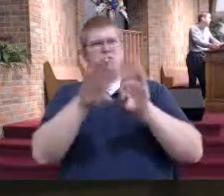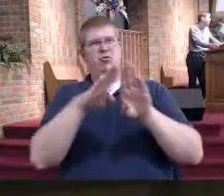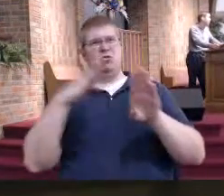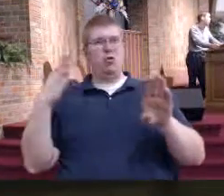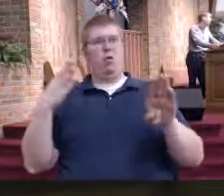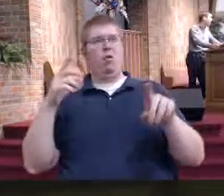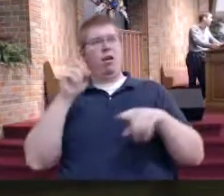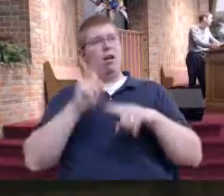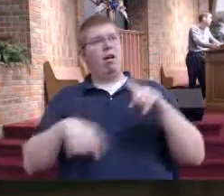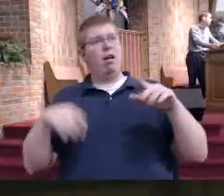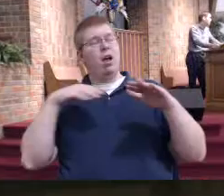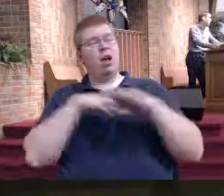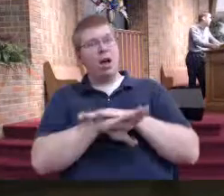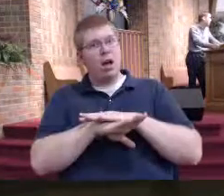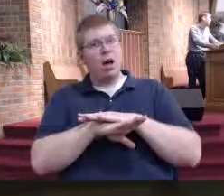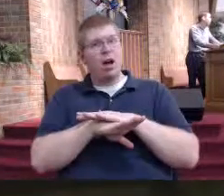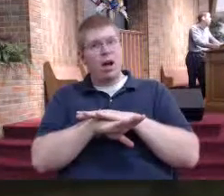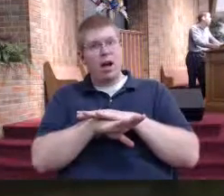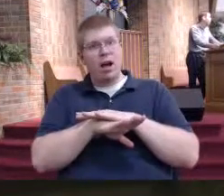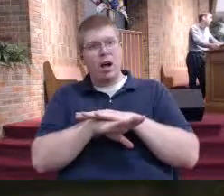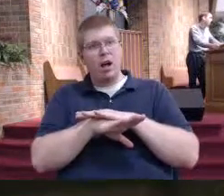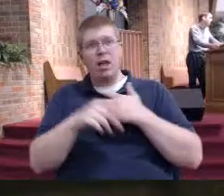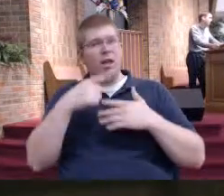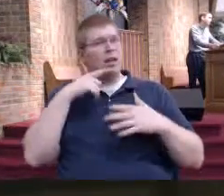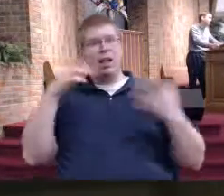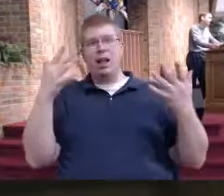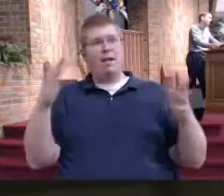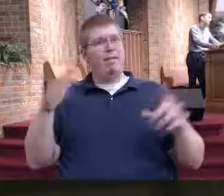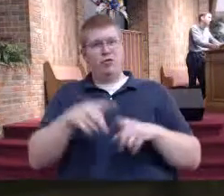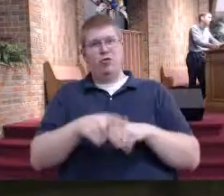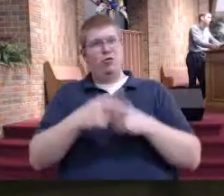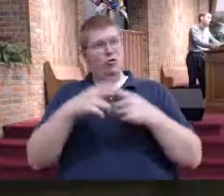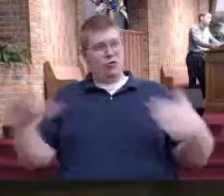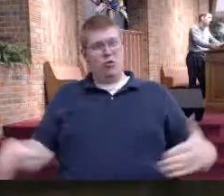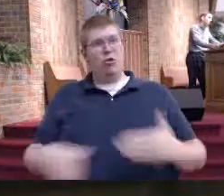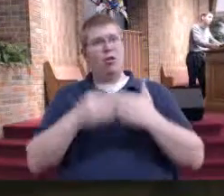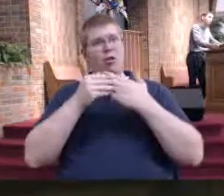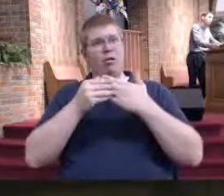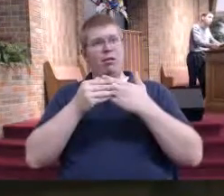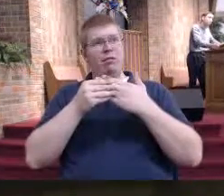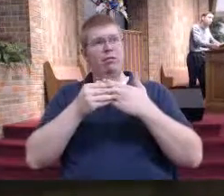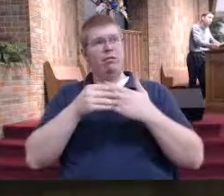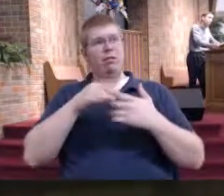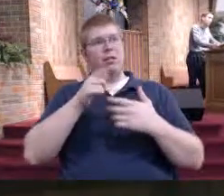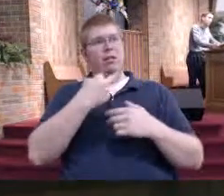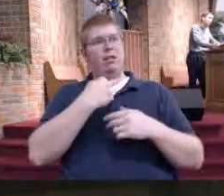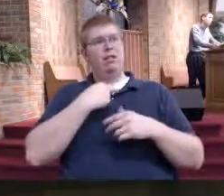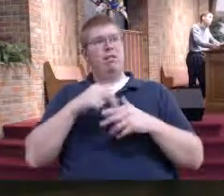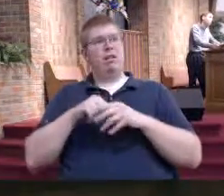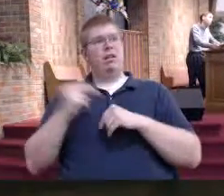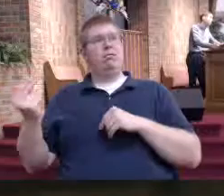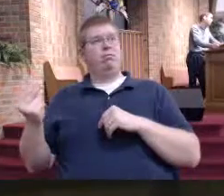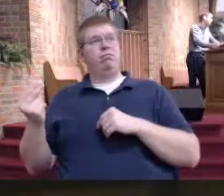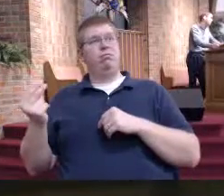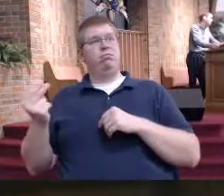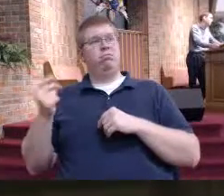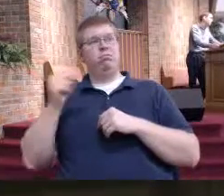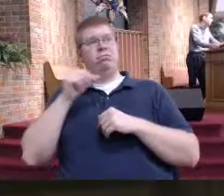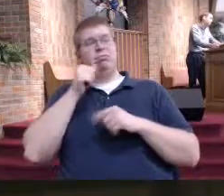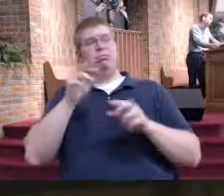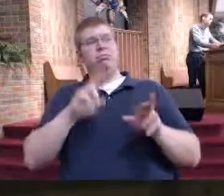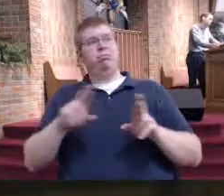They're not allowed to go inside. The bridegroom has already come, and they're on the other side of the door. They were not prepared of the